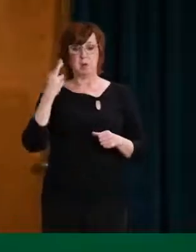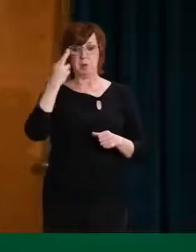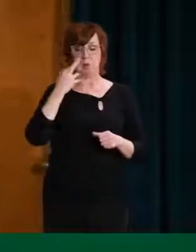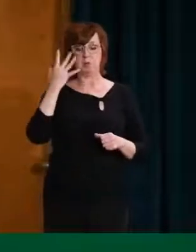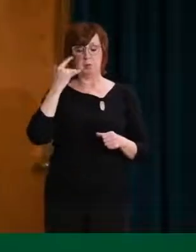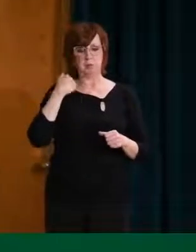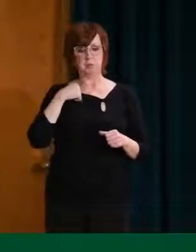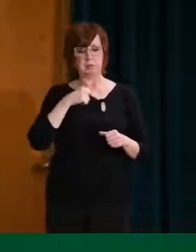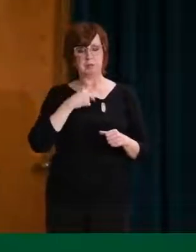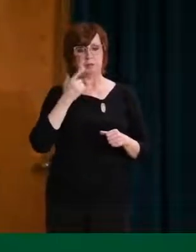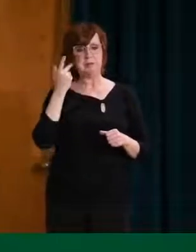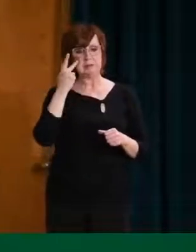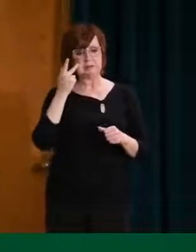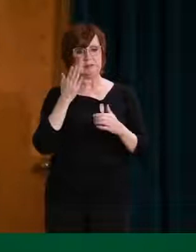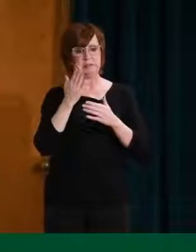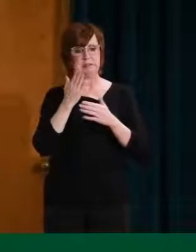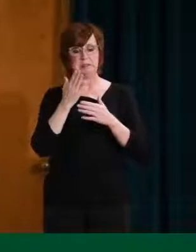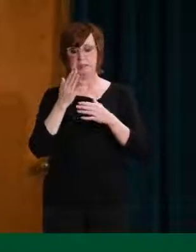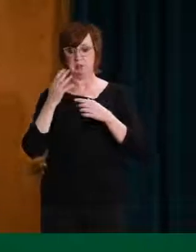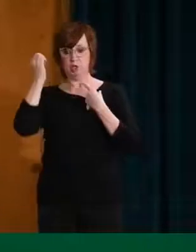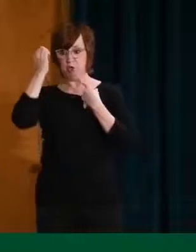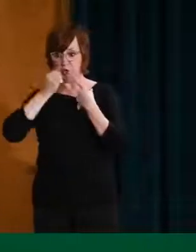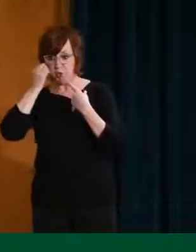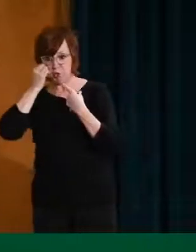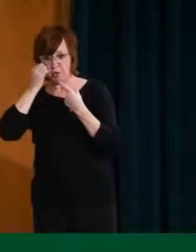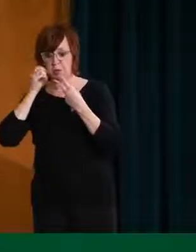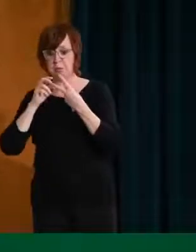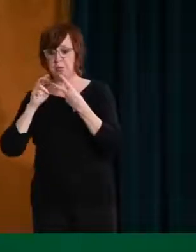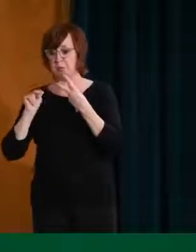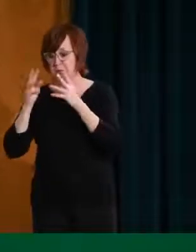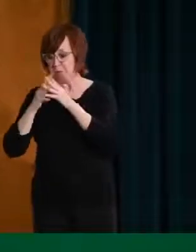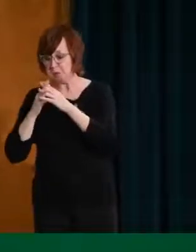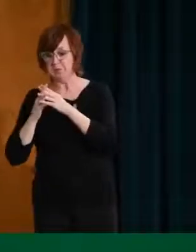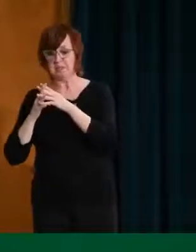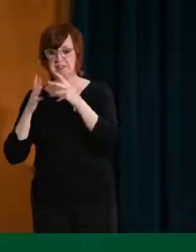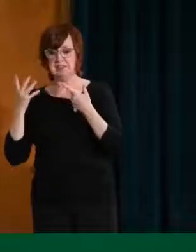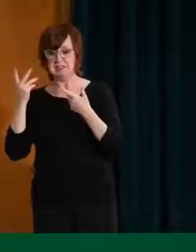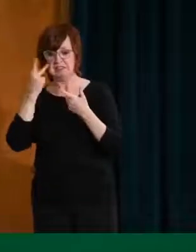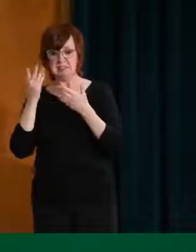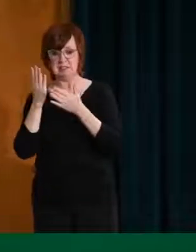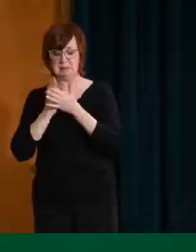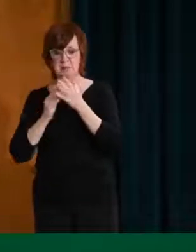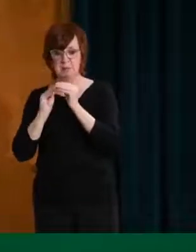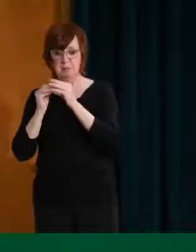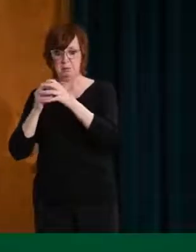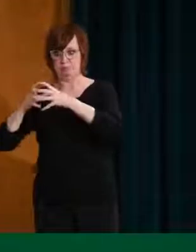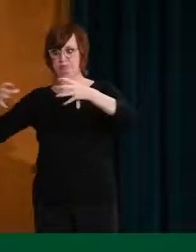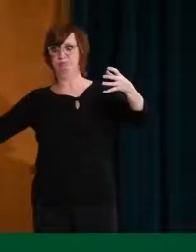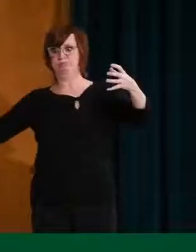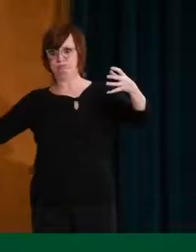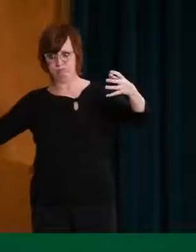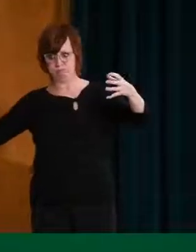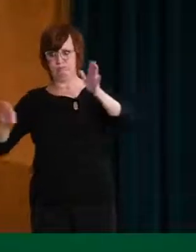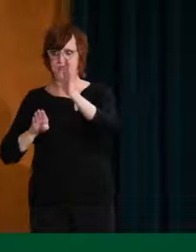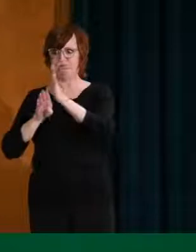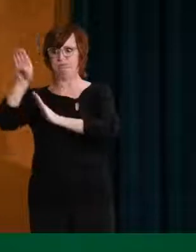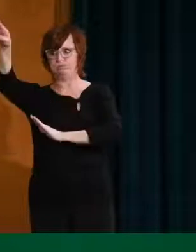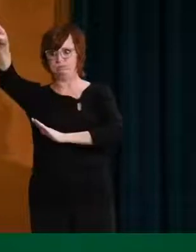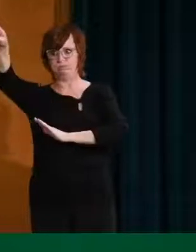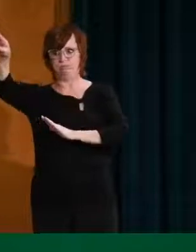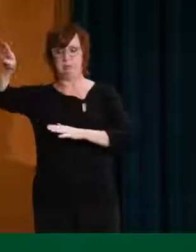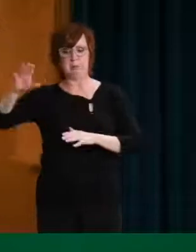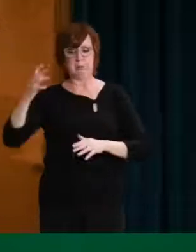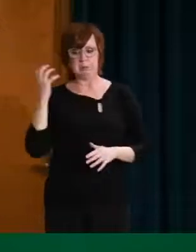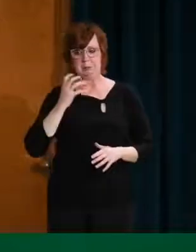significant surges, not just in Europe, but in other parts of North America now as well. And so far, we appear to be fairly